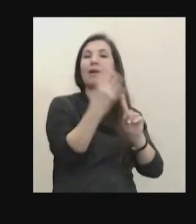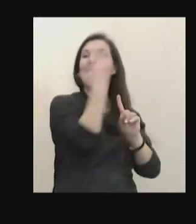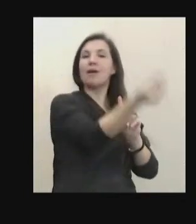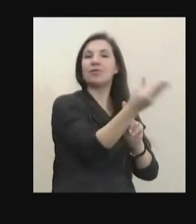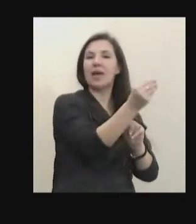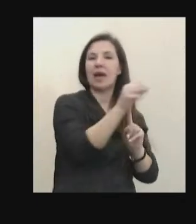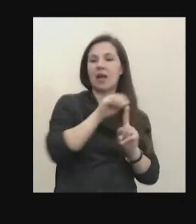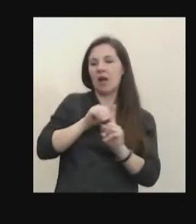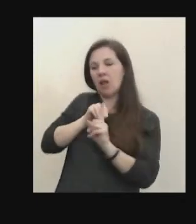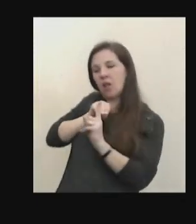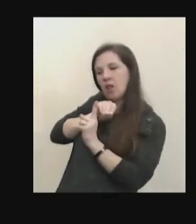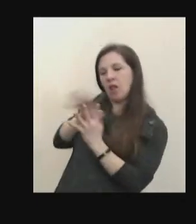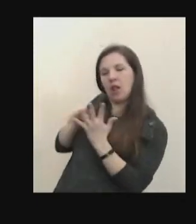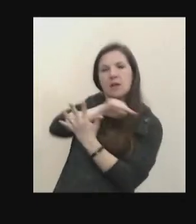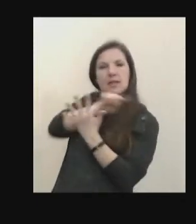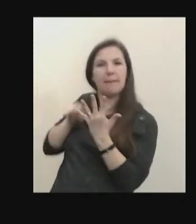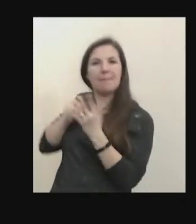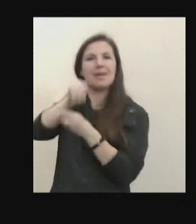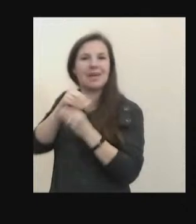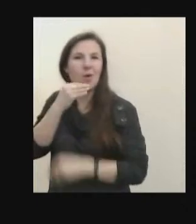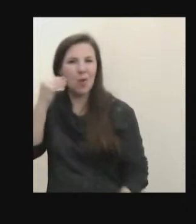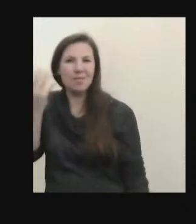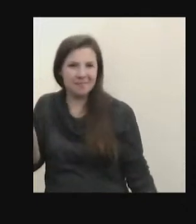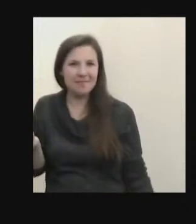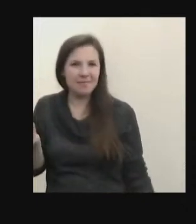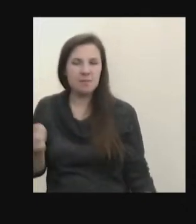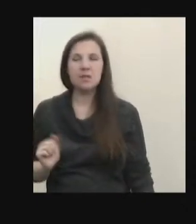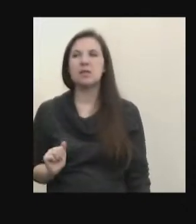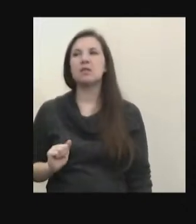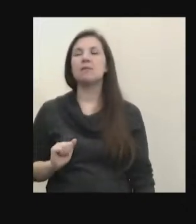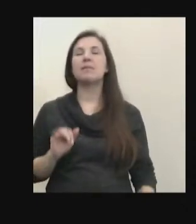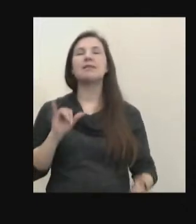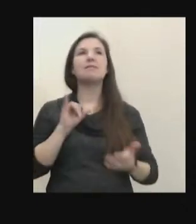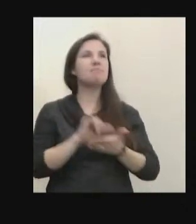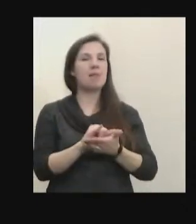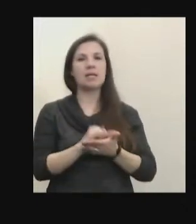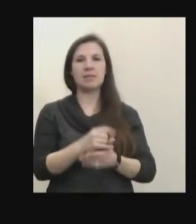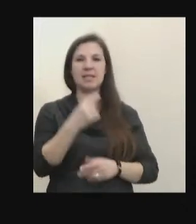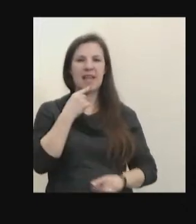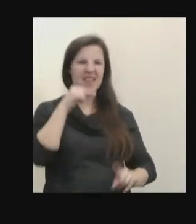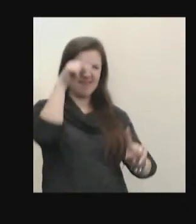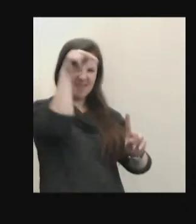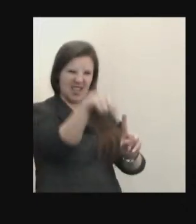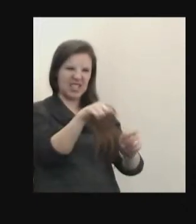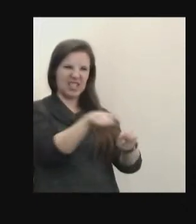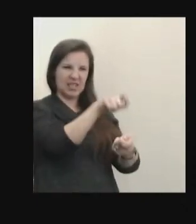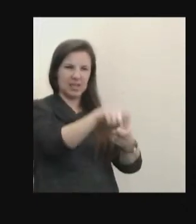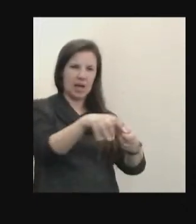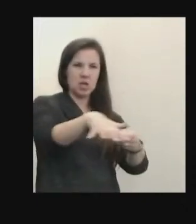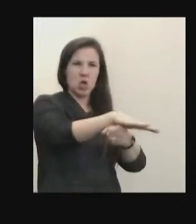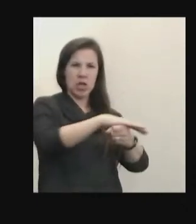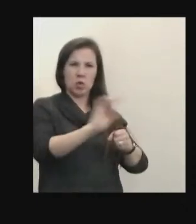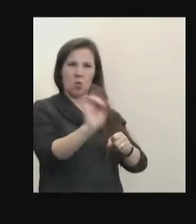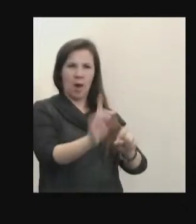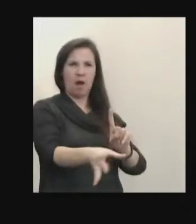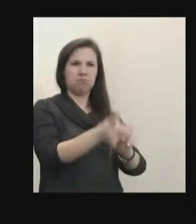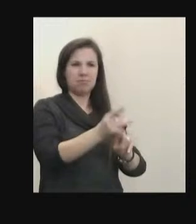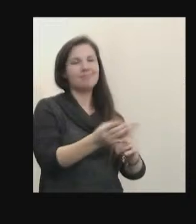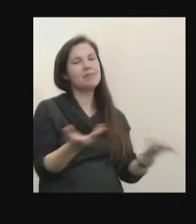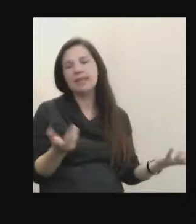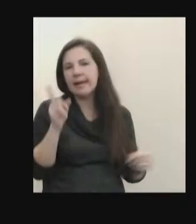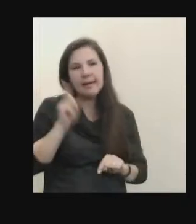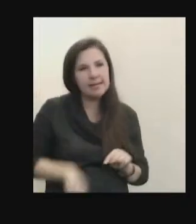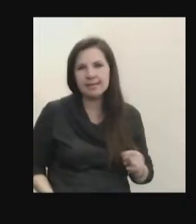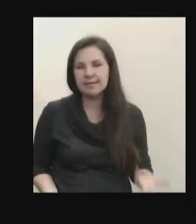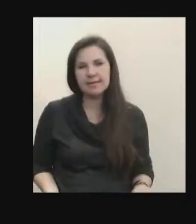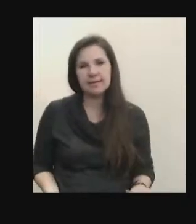of the household caught it in the home. But it is impossible to say this is the exact location. And unfortunately, that's what some of the people